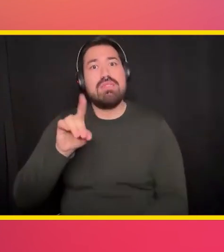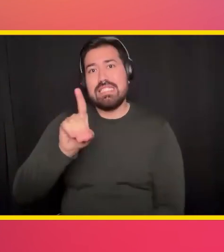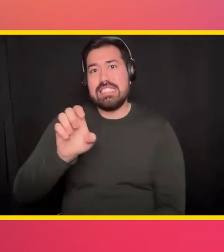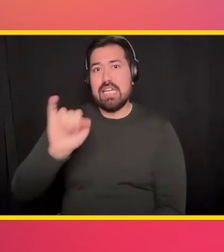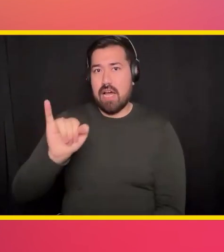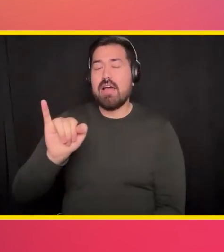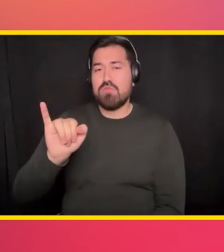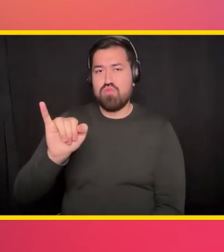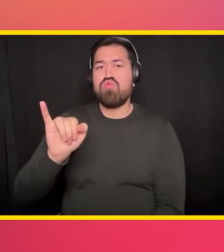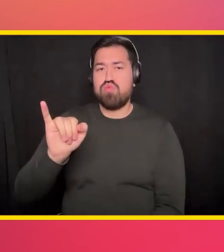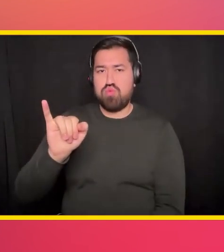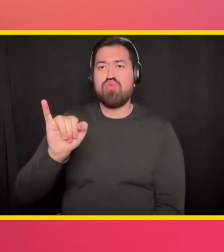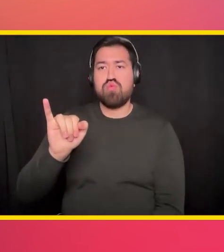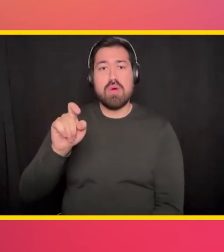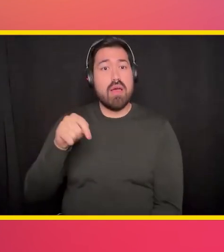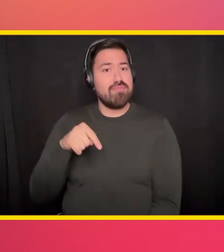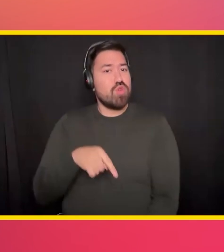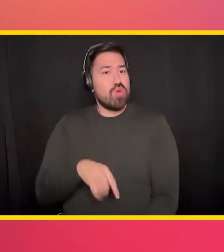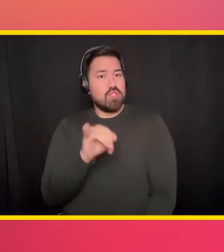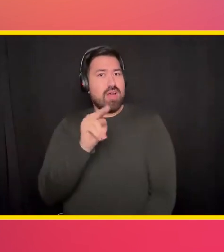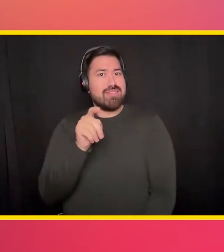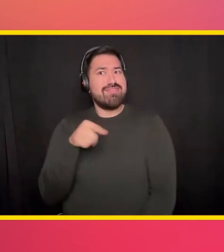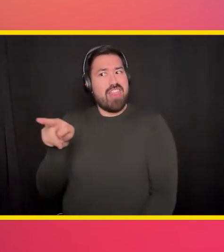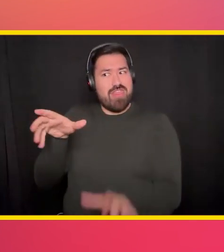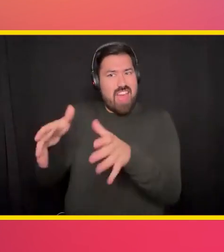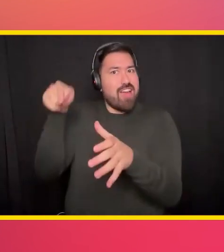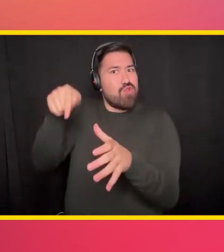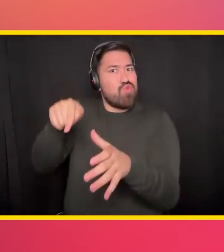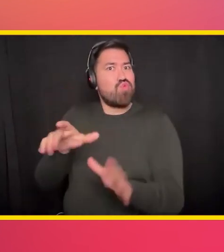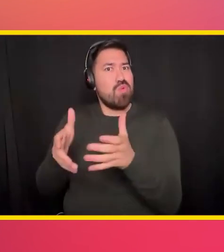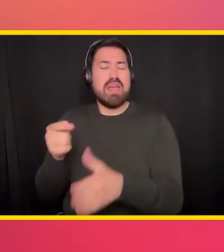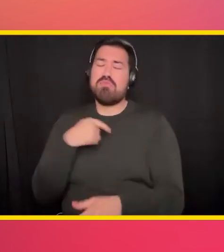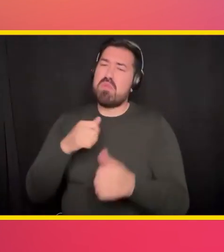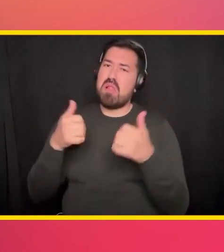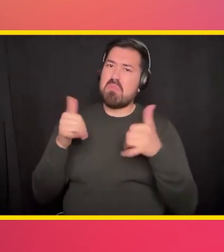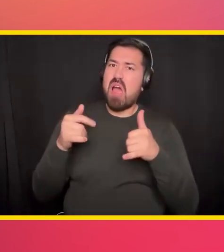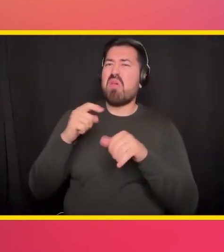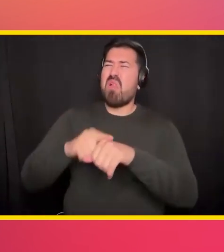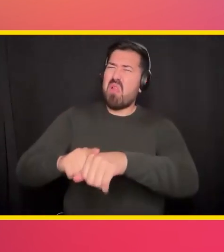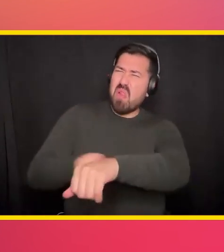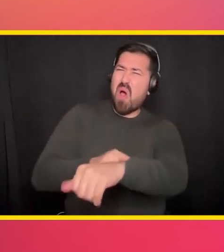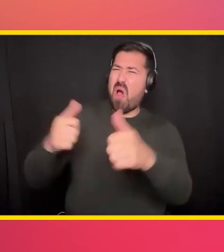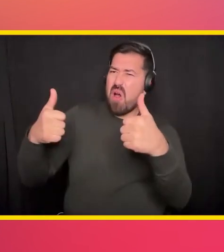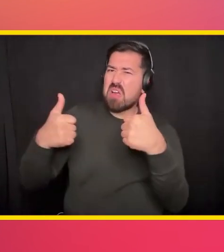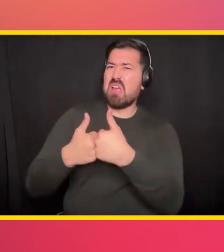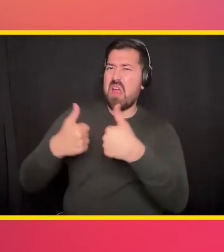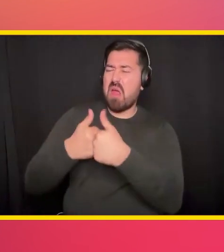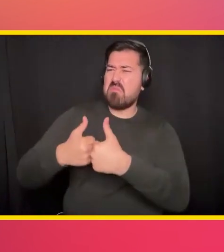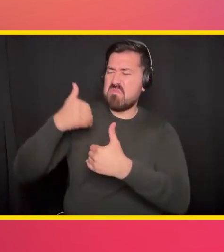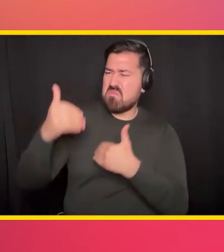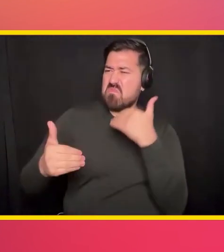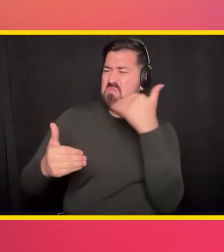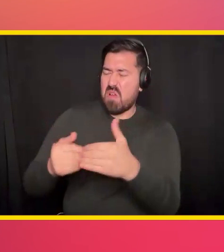this they've played the long game. They, right? The same they have played the long game here. This has been